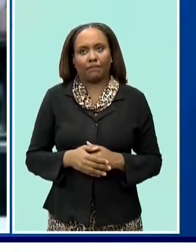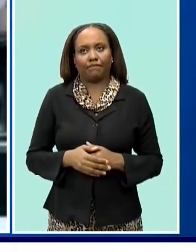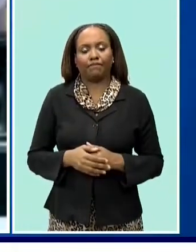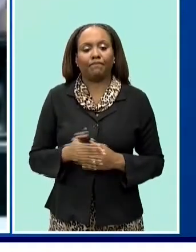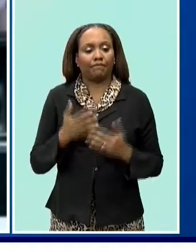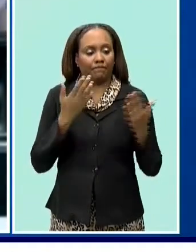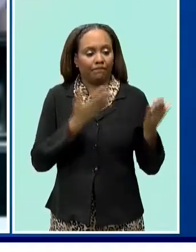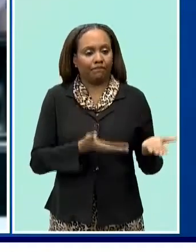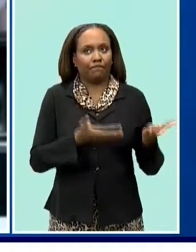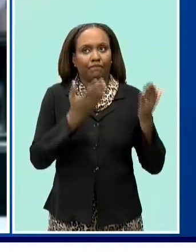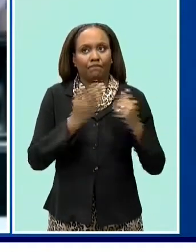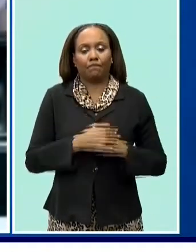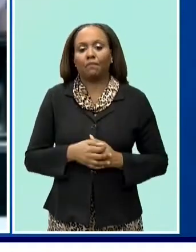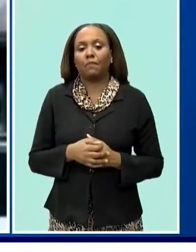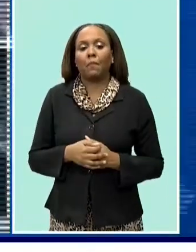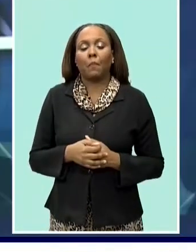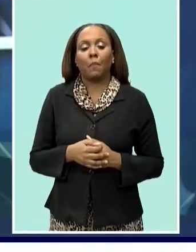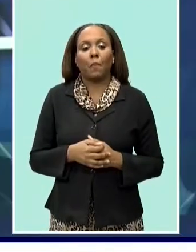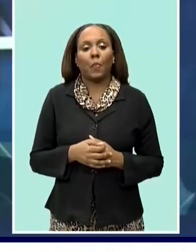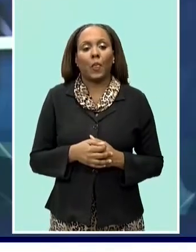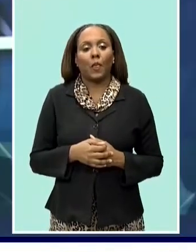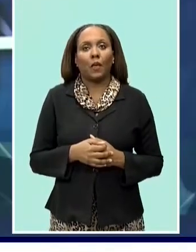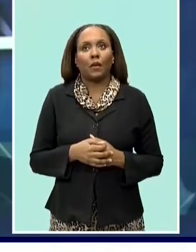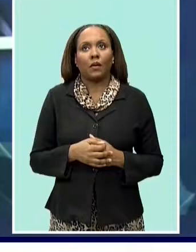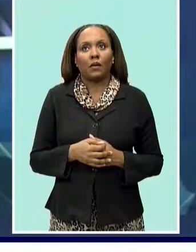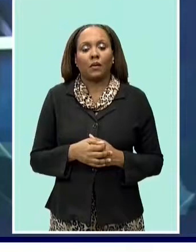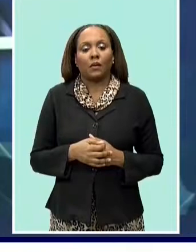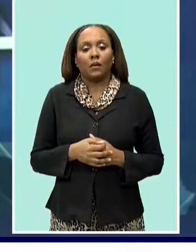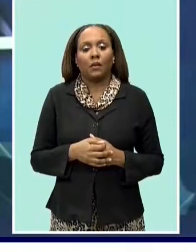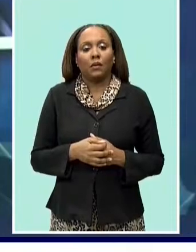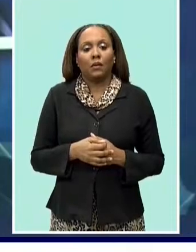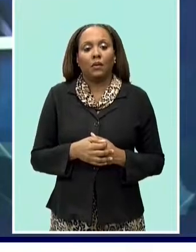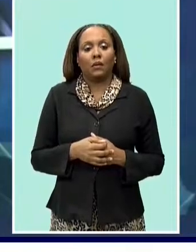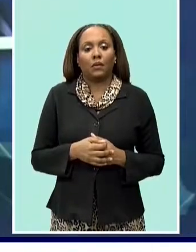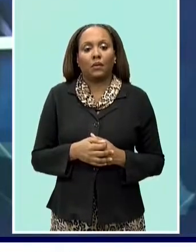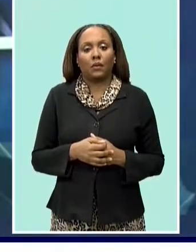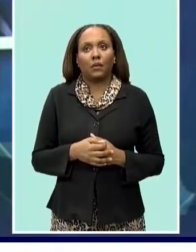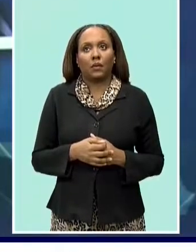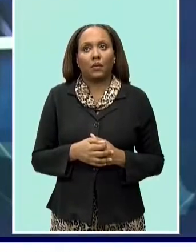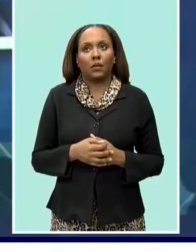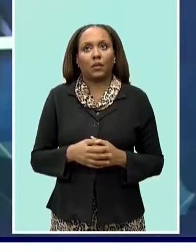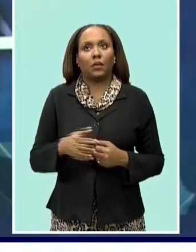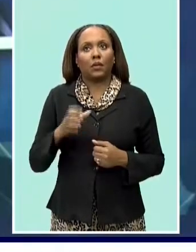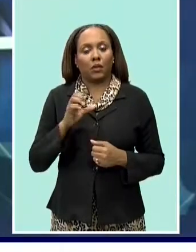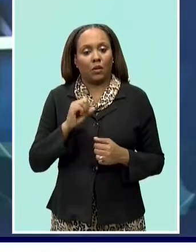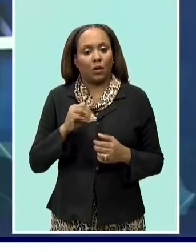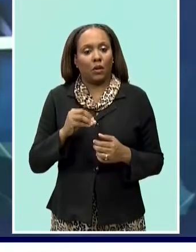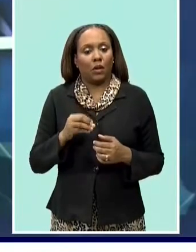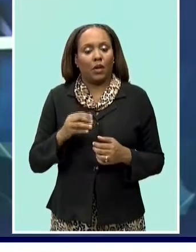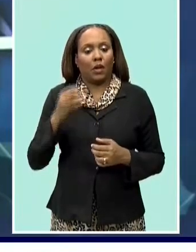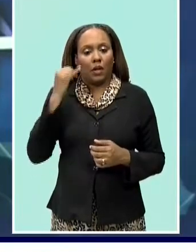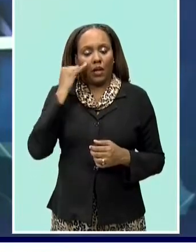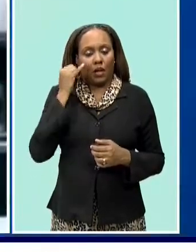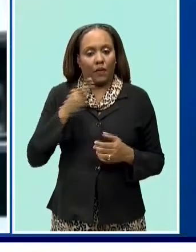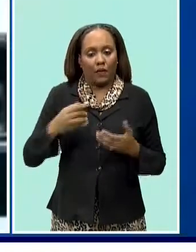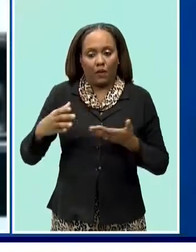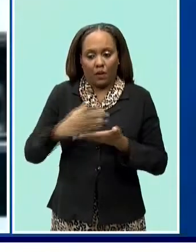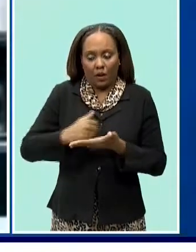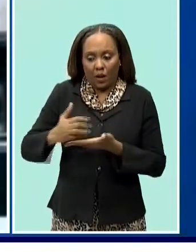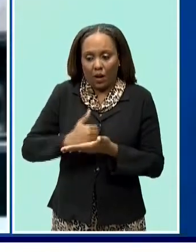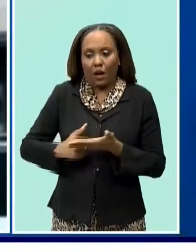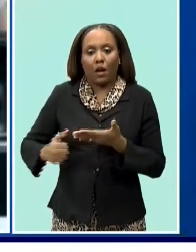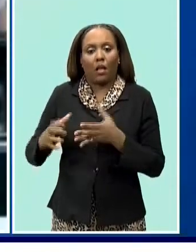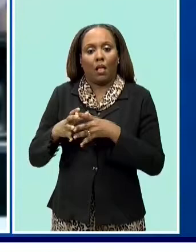Shane. Thanks so much, Ryan. Of course, there's a take-home, it's more than earnings. Take-home, you get more to take home. Yes, that's